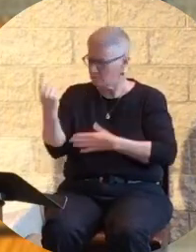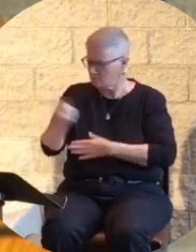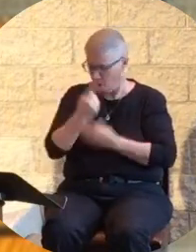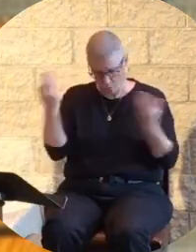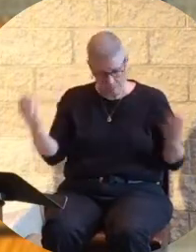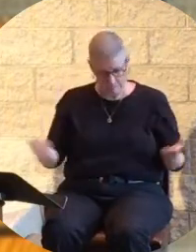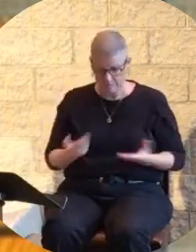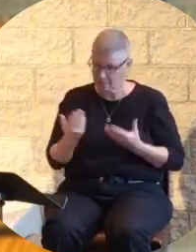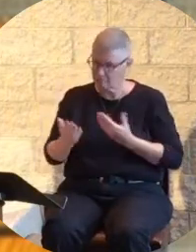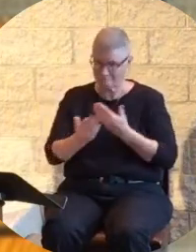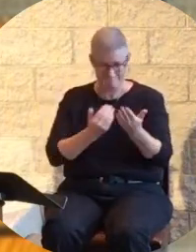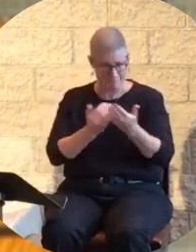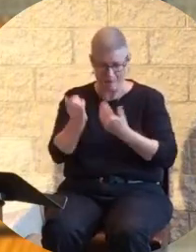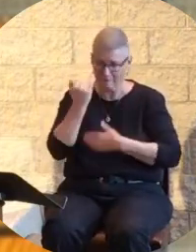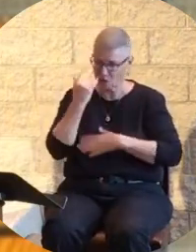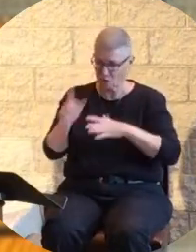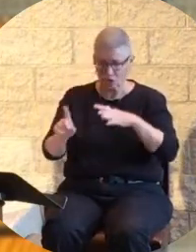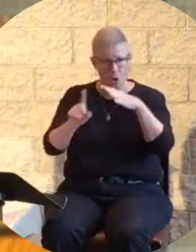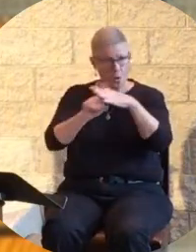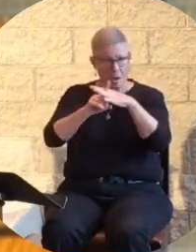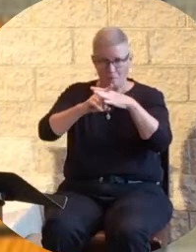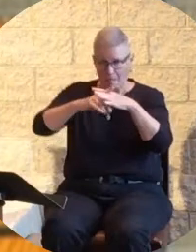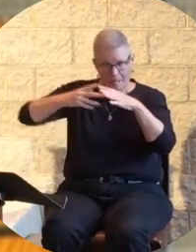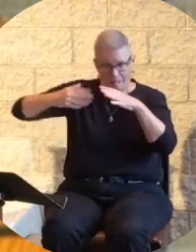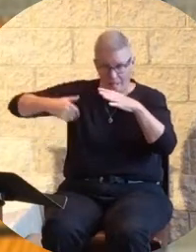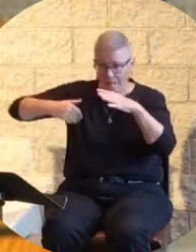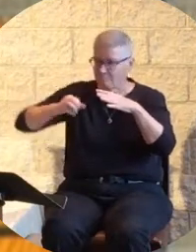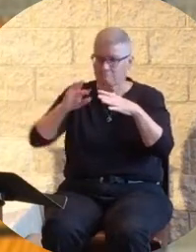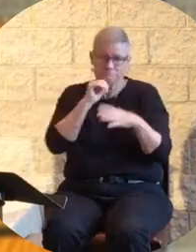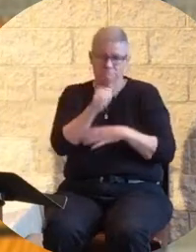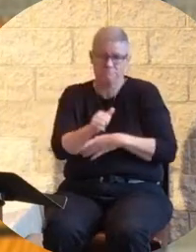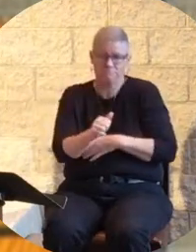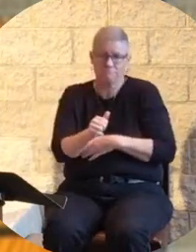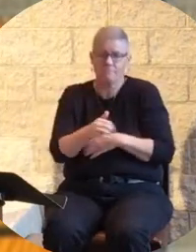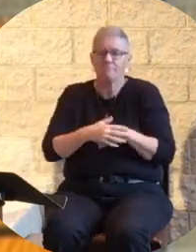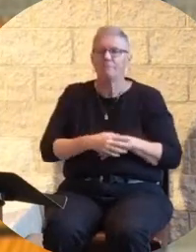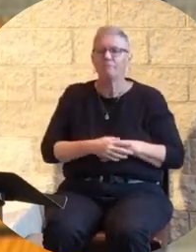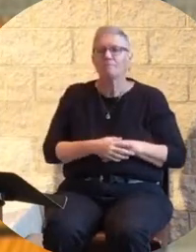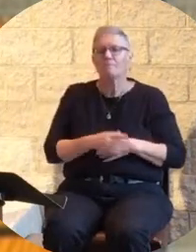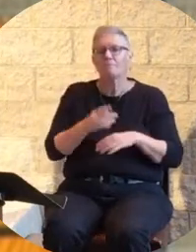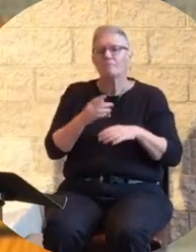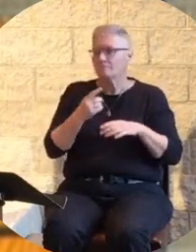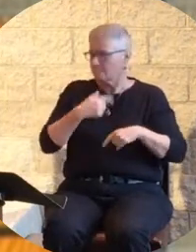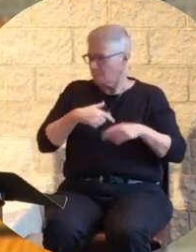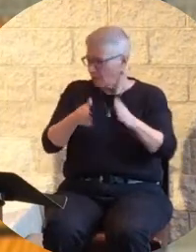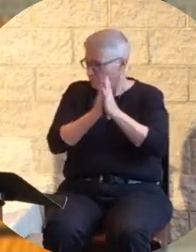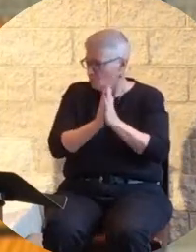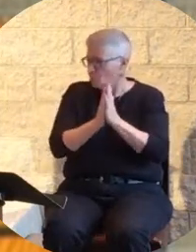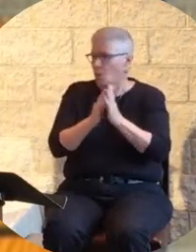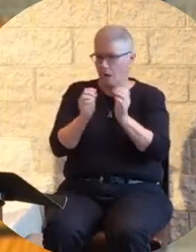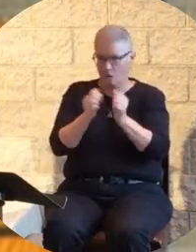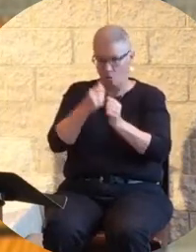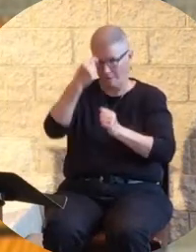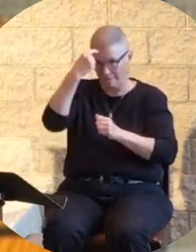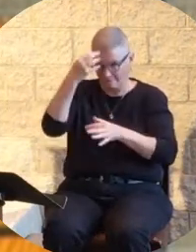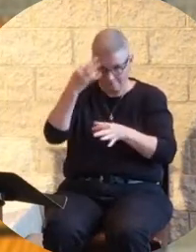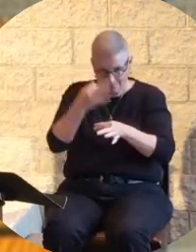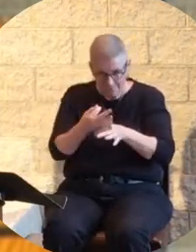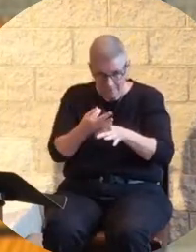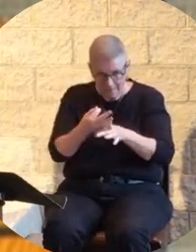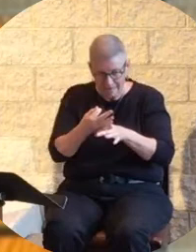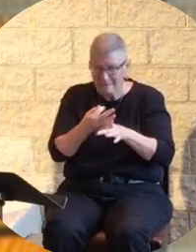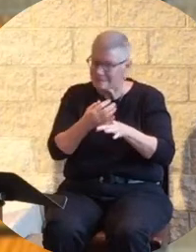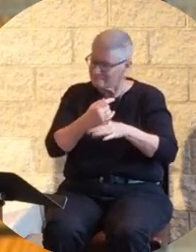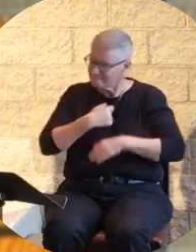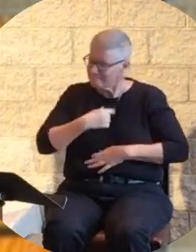when it has not yet manifested. As I pray with faith, I discern the truth that always